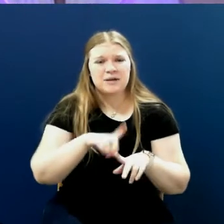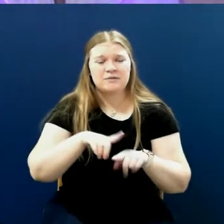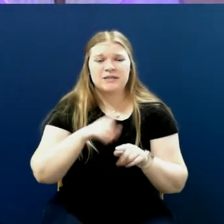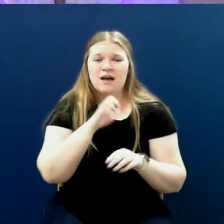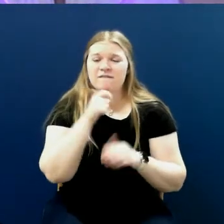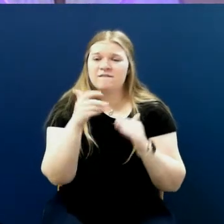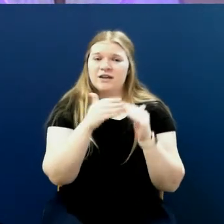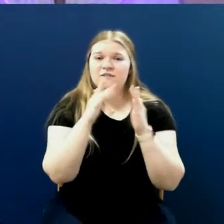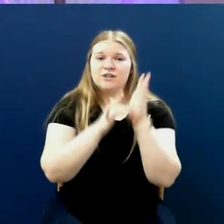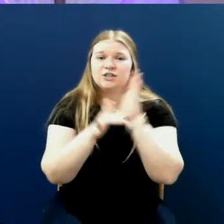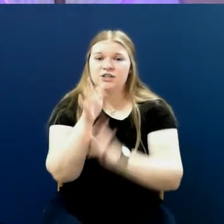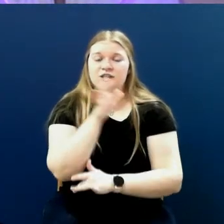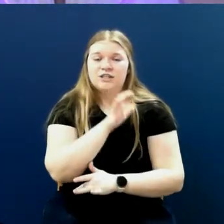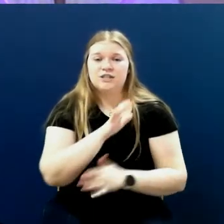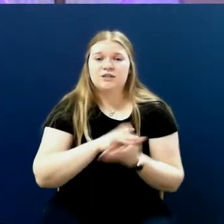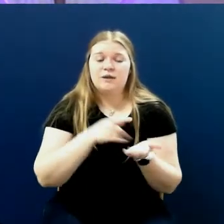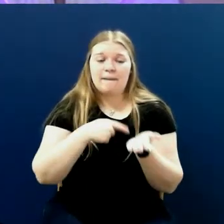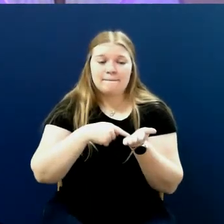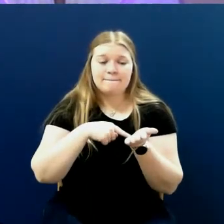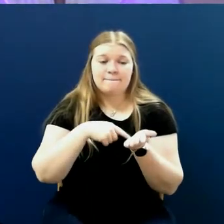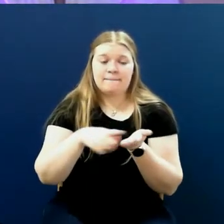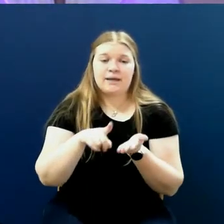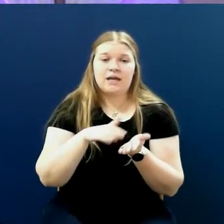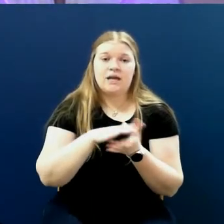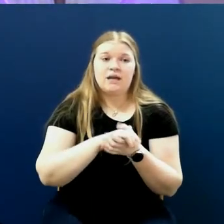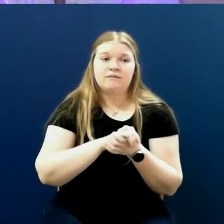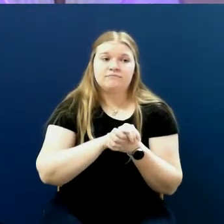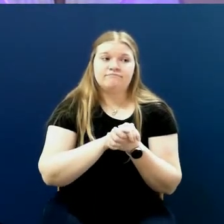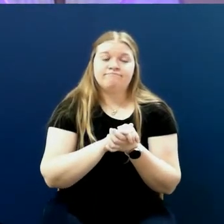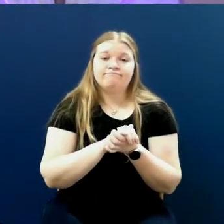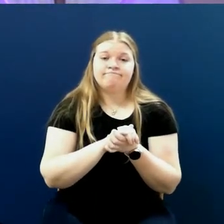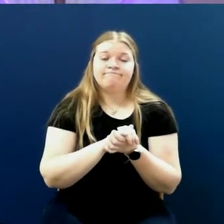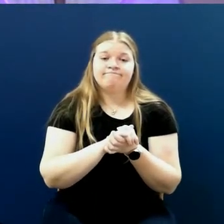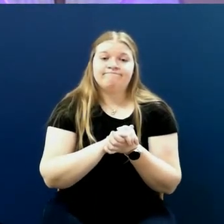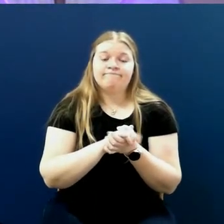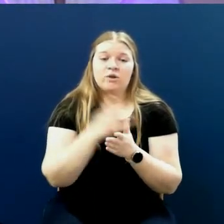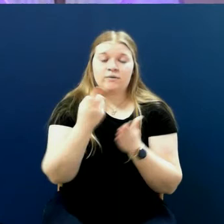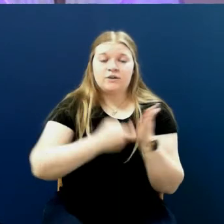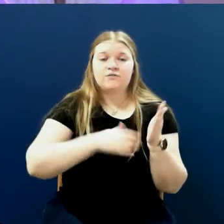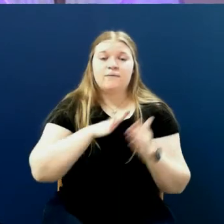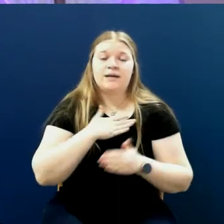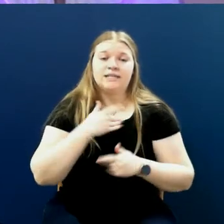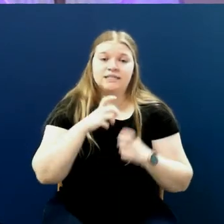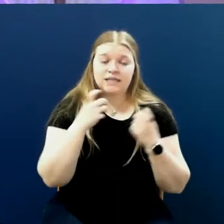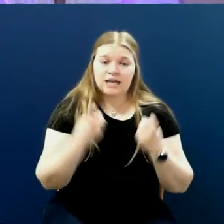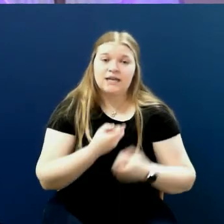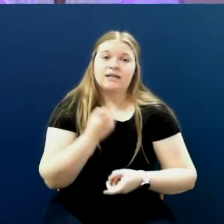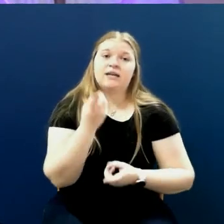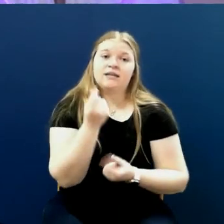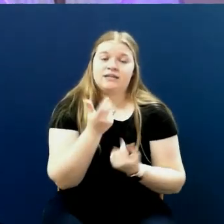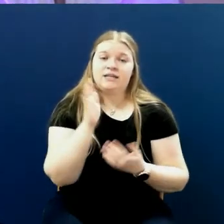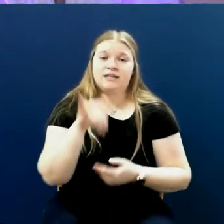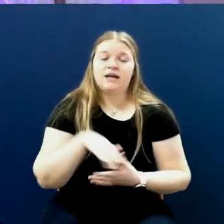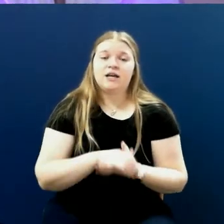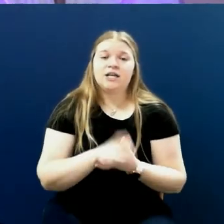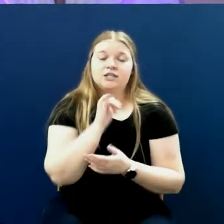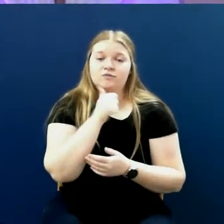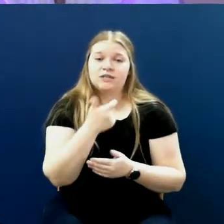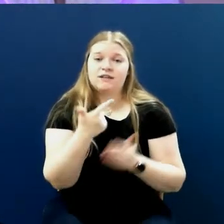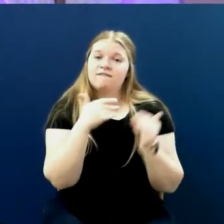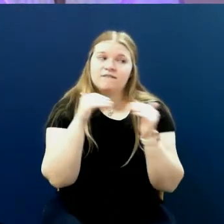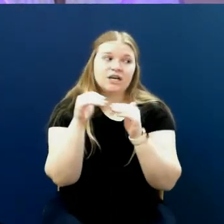for Jesus to pay the penalty for my sin. And he definitely paid the penalty for my sin. So it wasn't